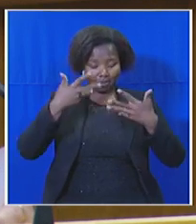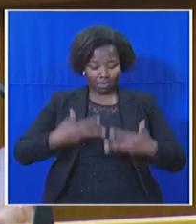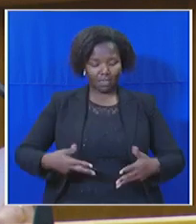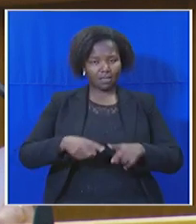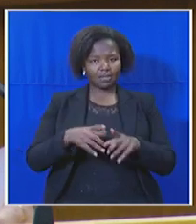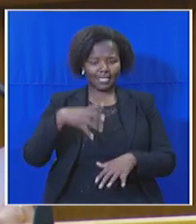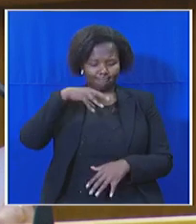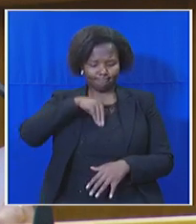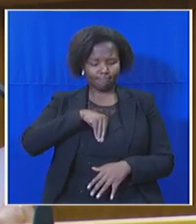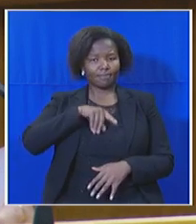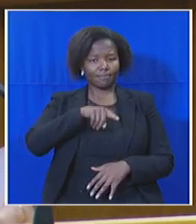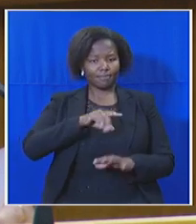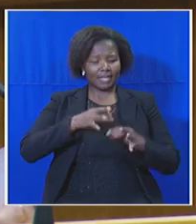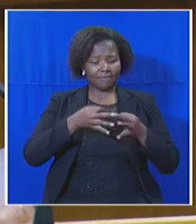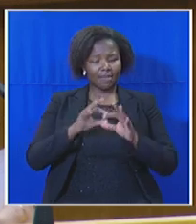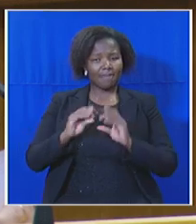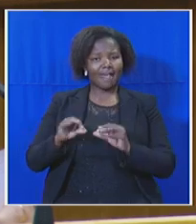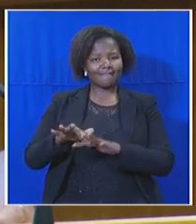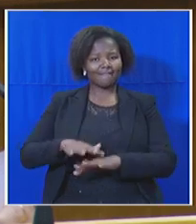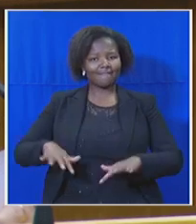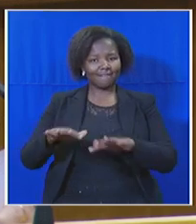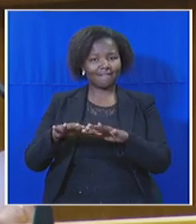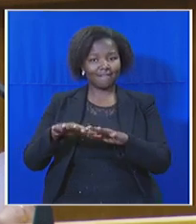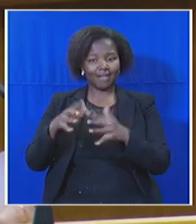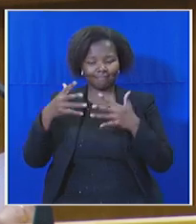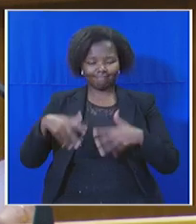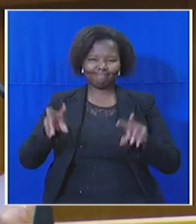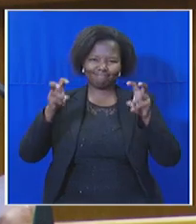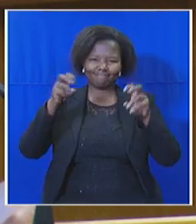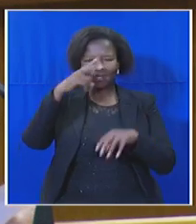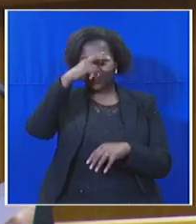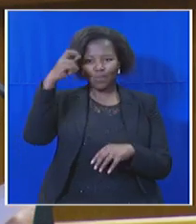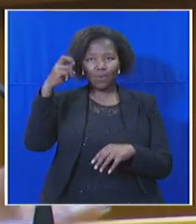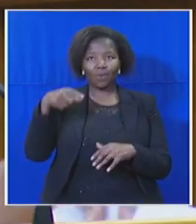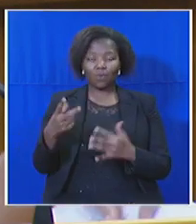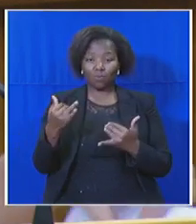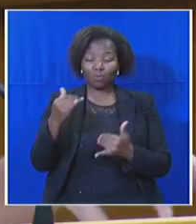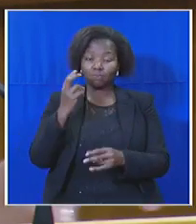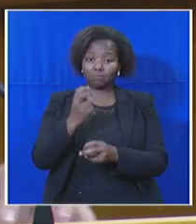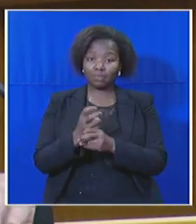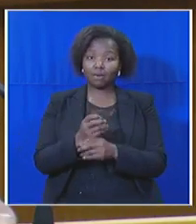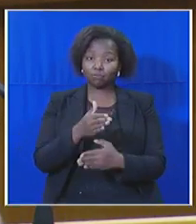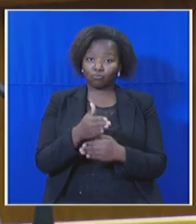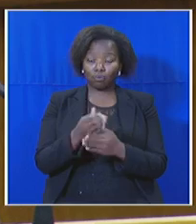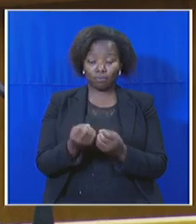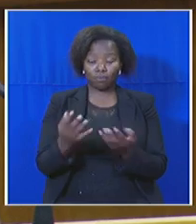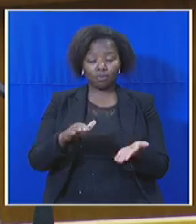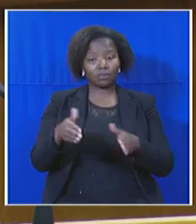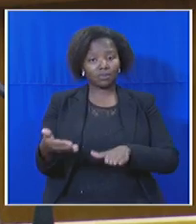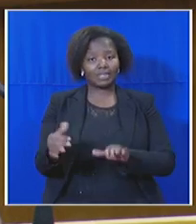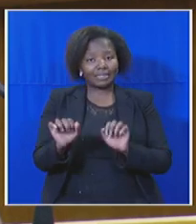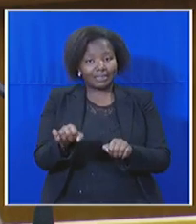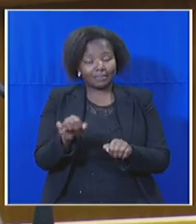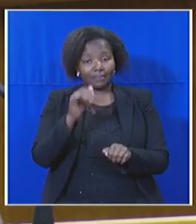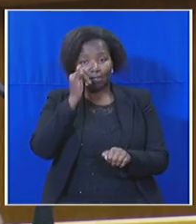belong to the family in blue. It's a tough job, and today our officers are paying with their lives. Of course, crime affects all